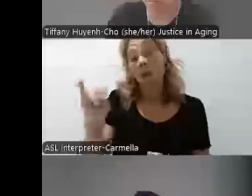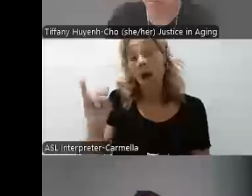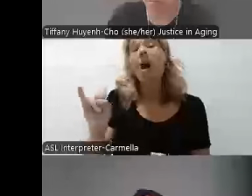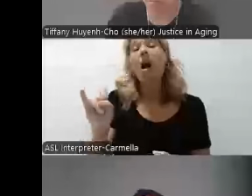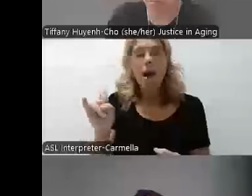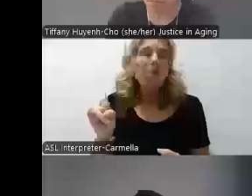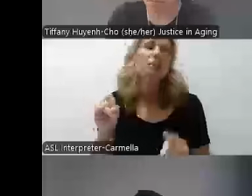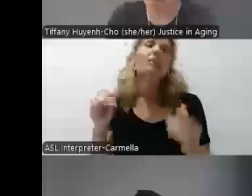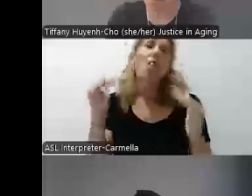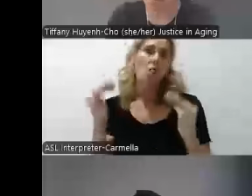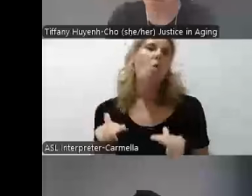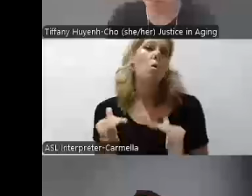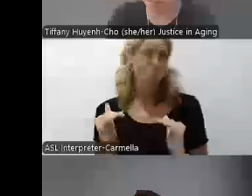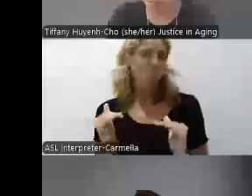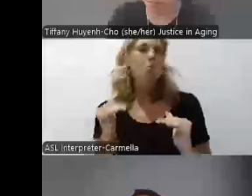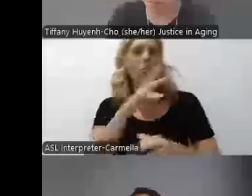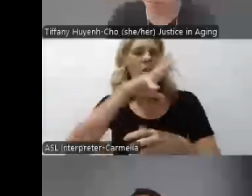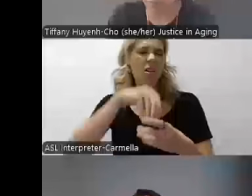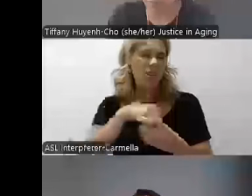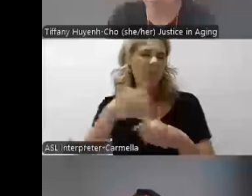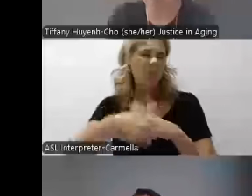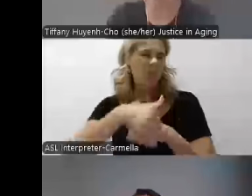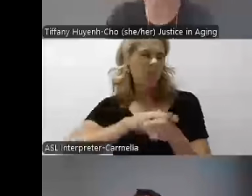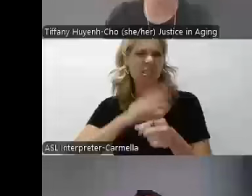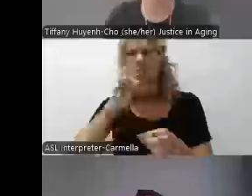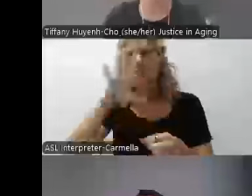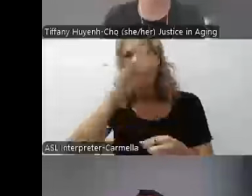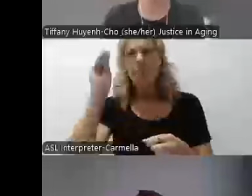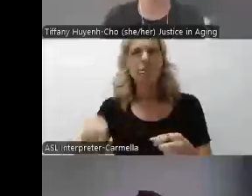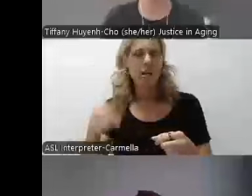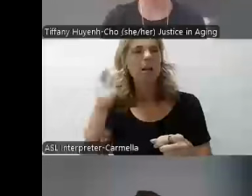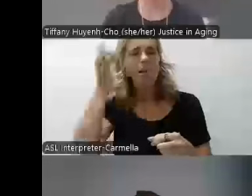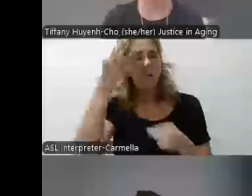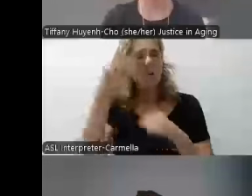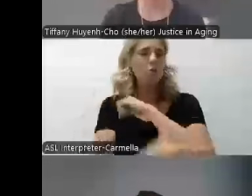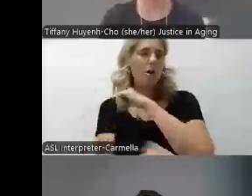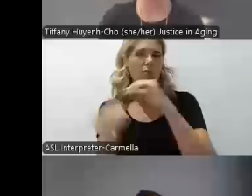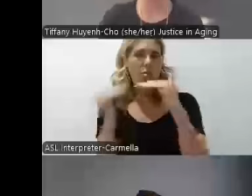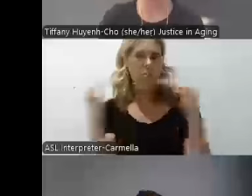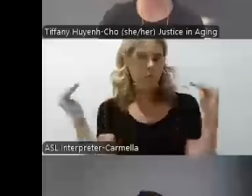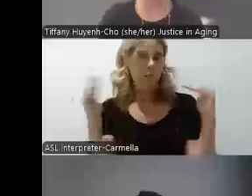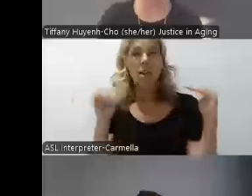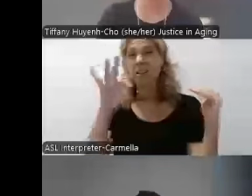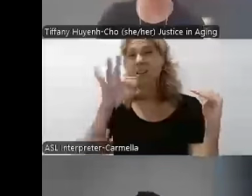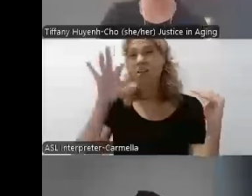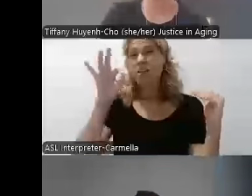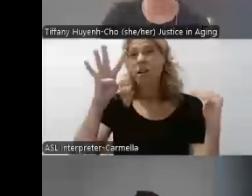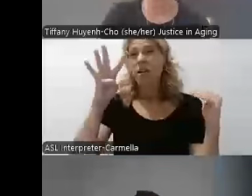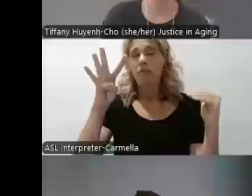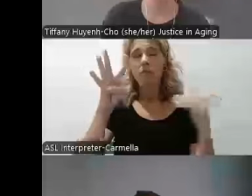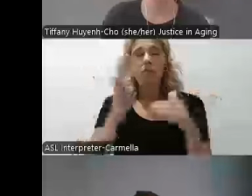is very low. It covers about 75% of the federal poverty level, which is $994